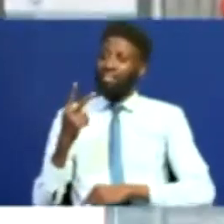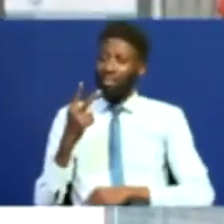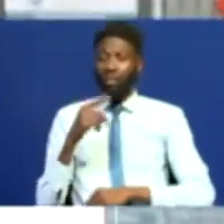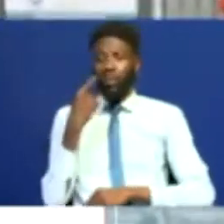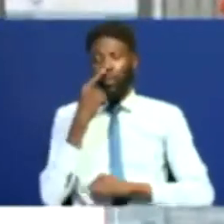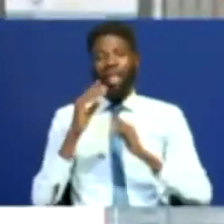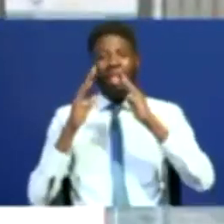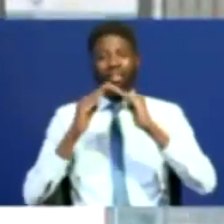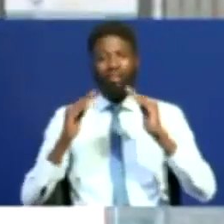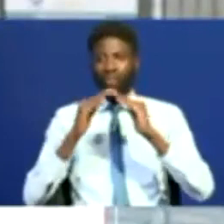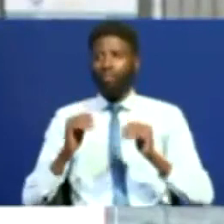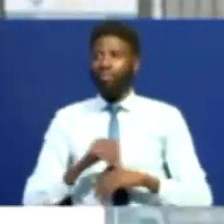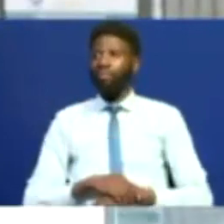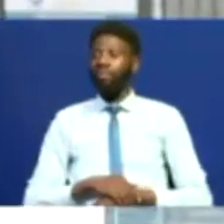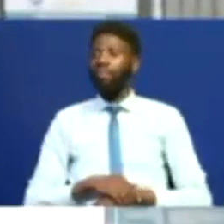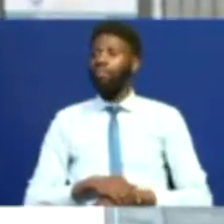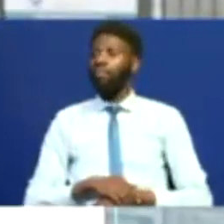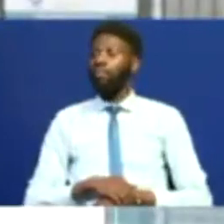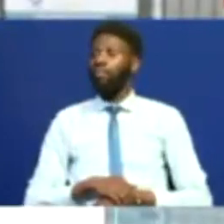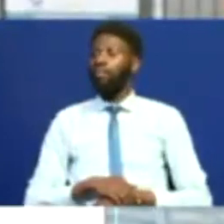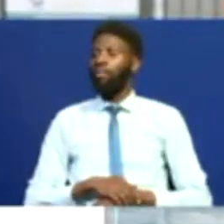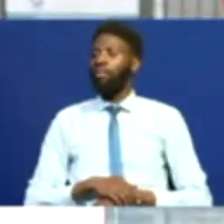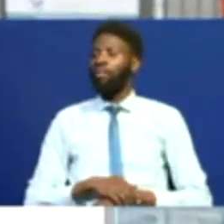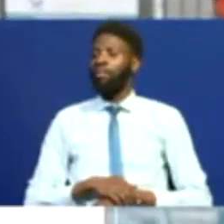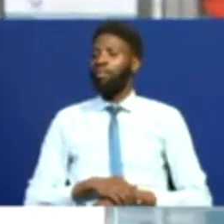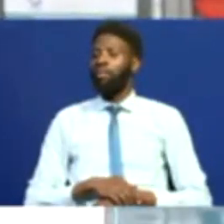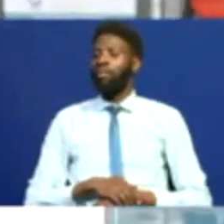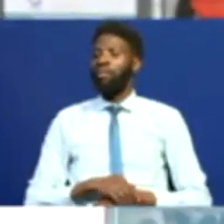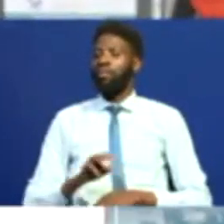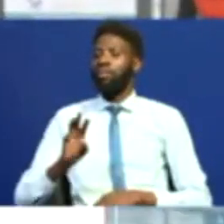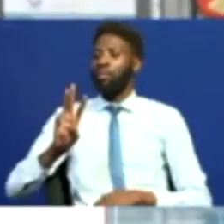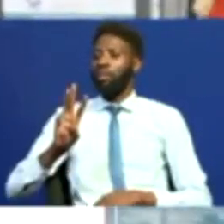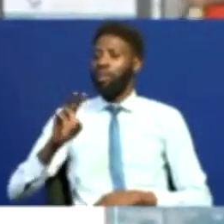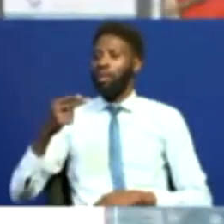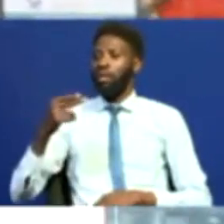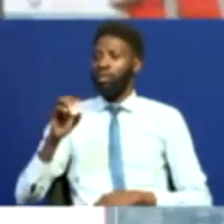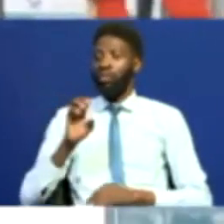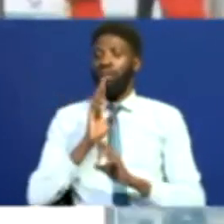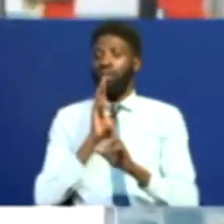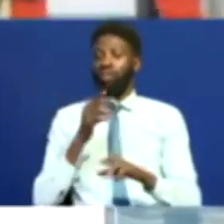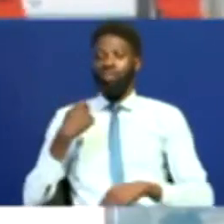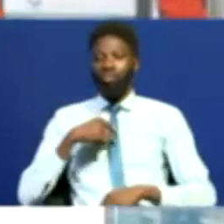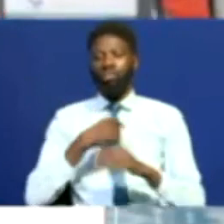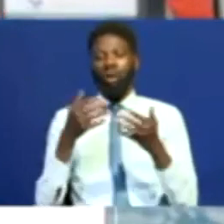to the WHO report, we are losing over